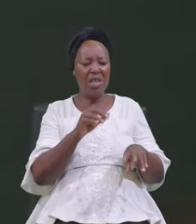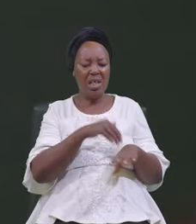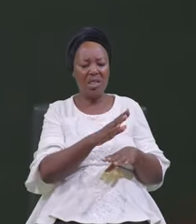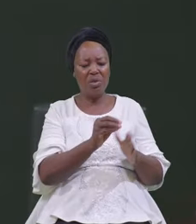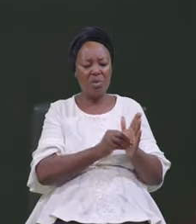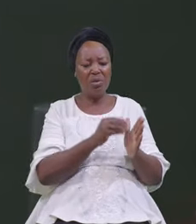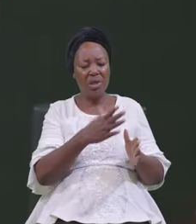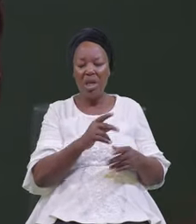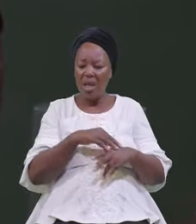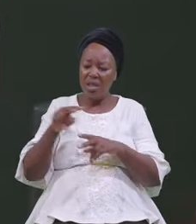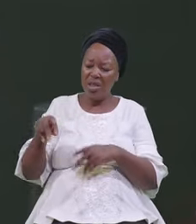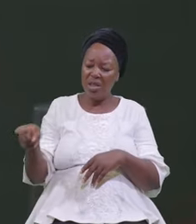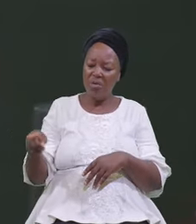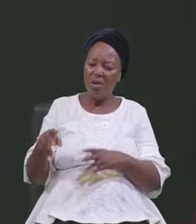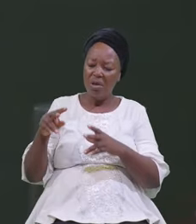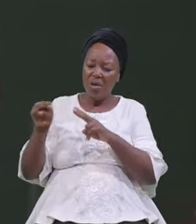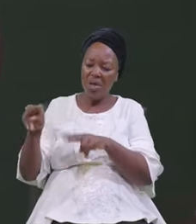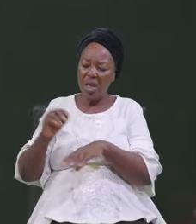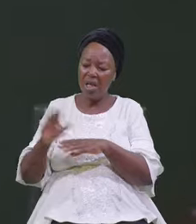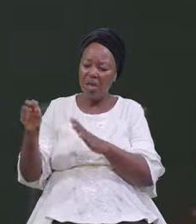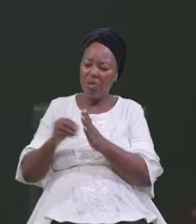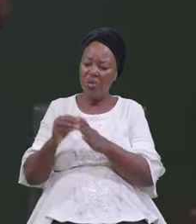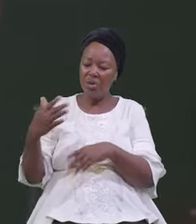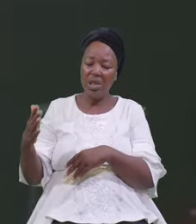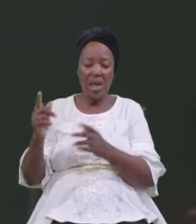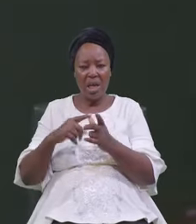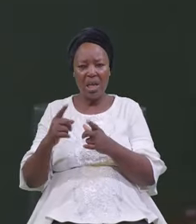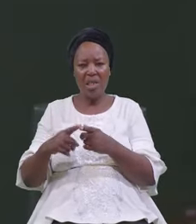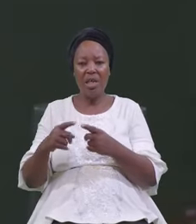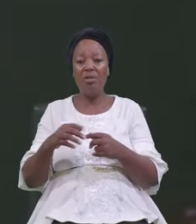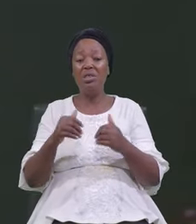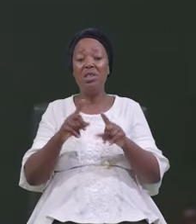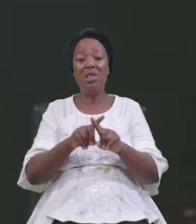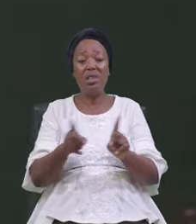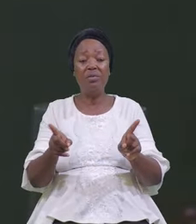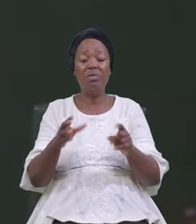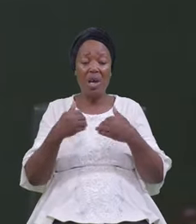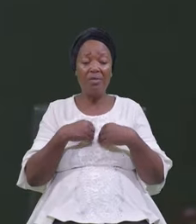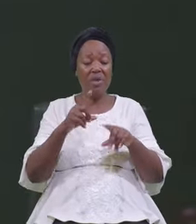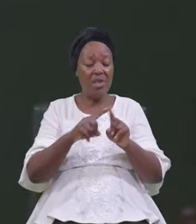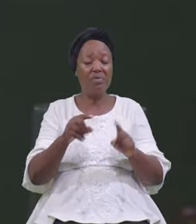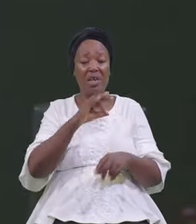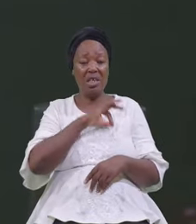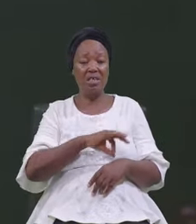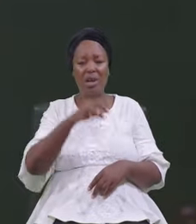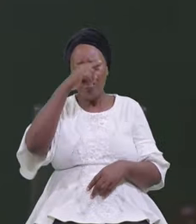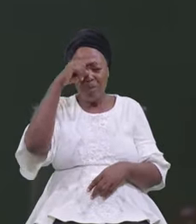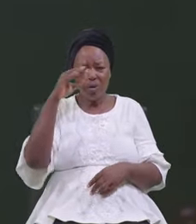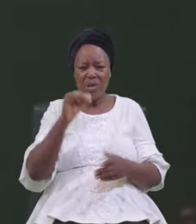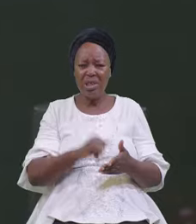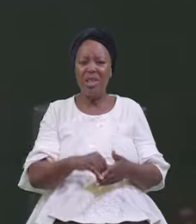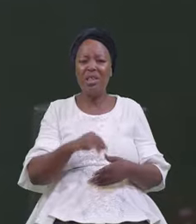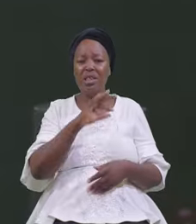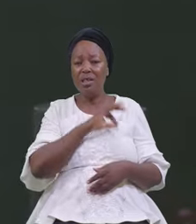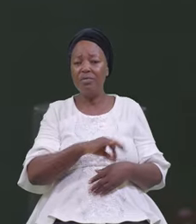this one looking on her own thing, and they having different interests because of the different